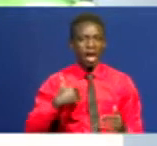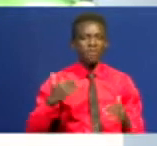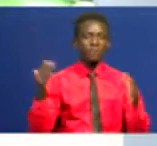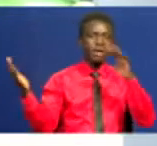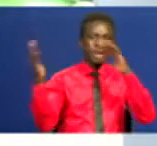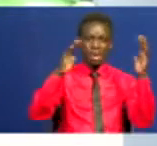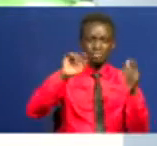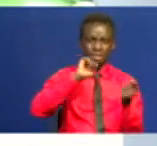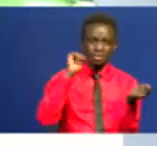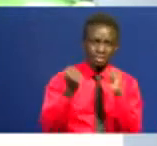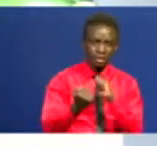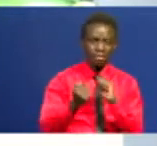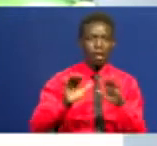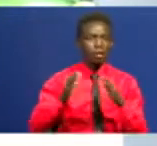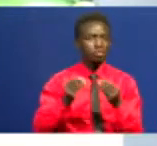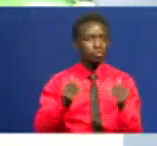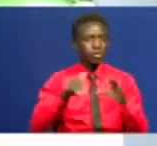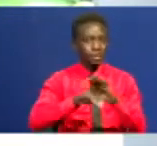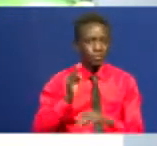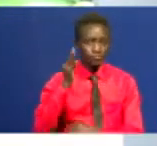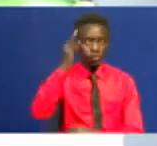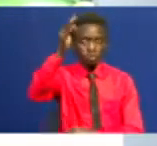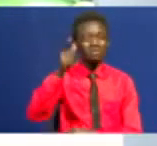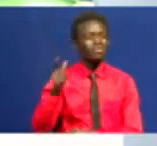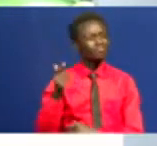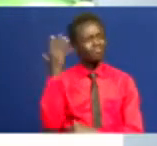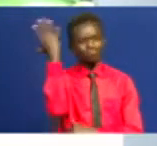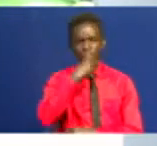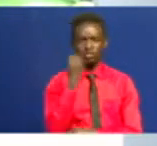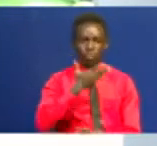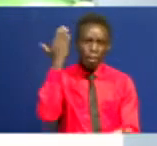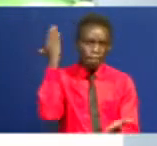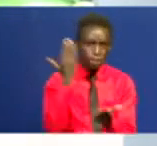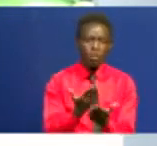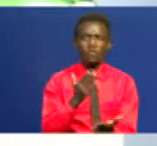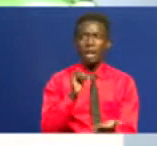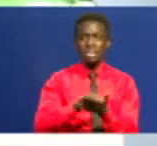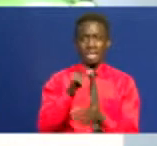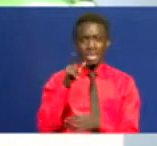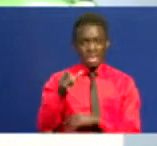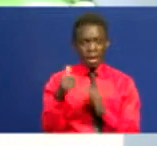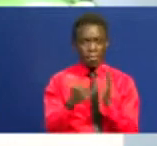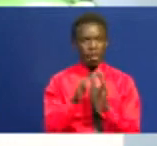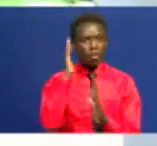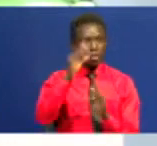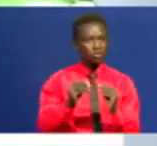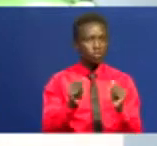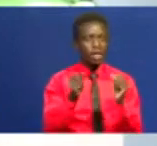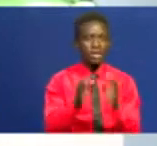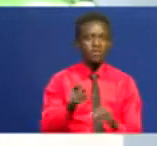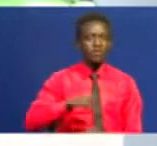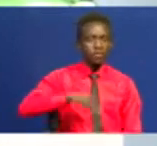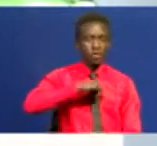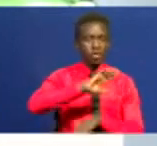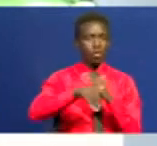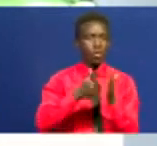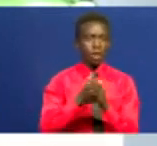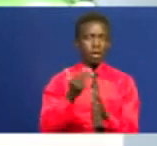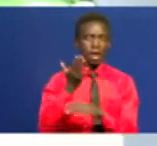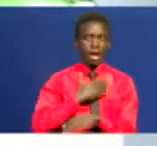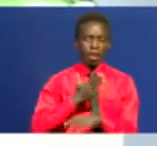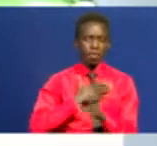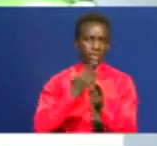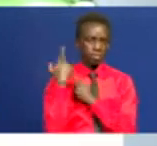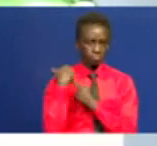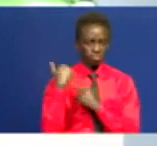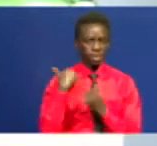greener future. And it's amazing proof that those issues will only be tackled if we all play our small or not so small